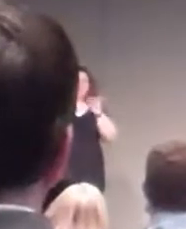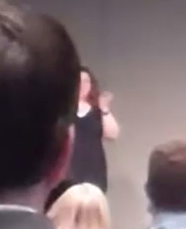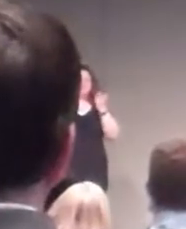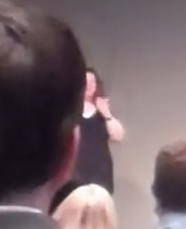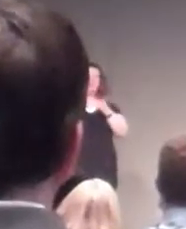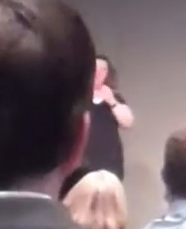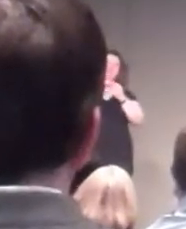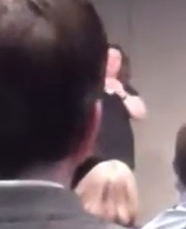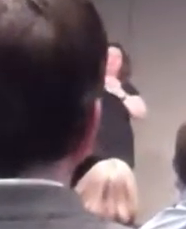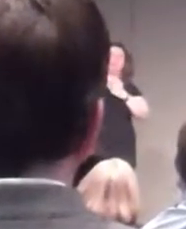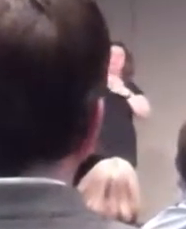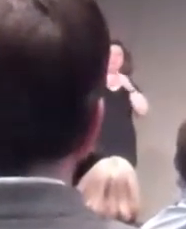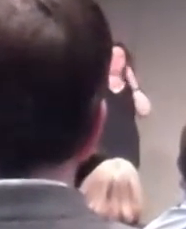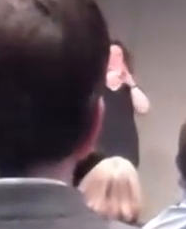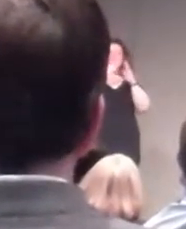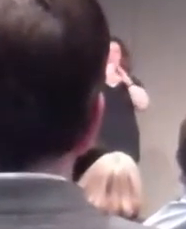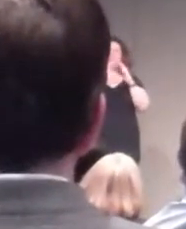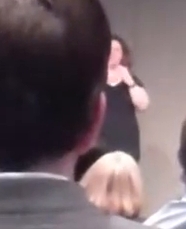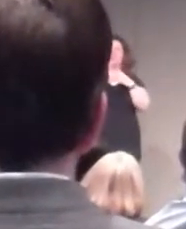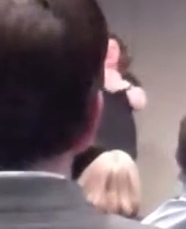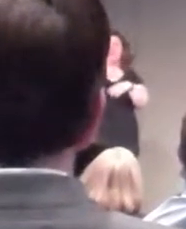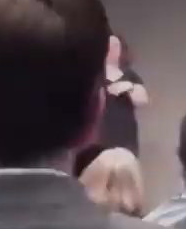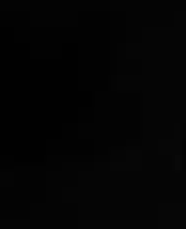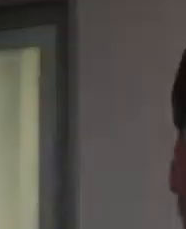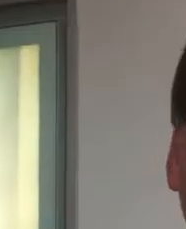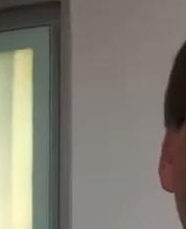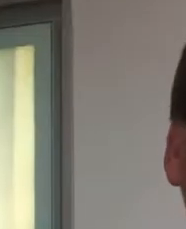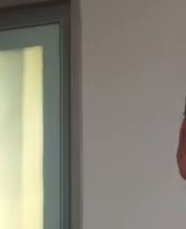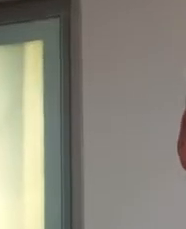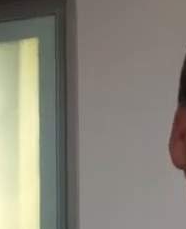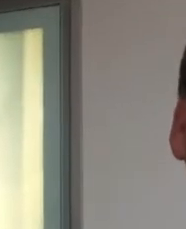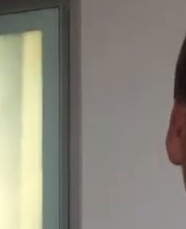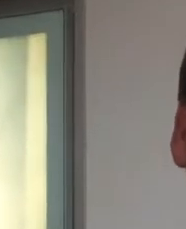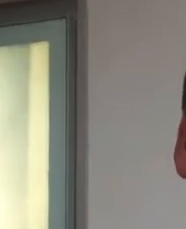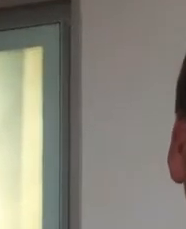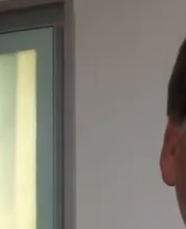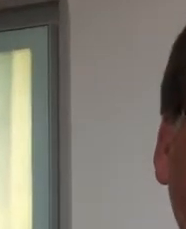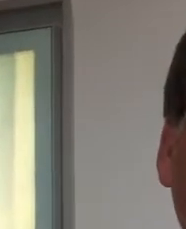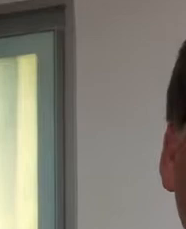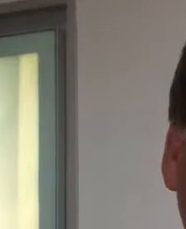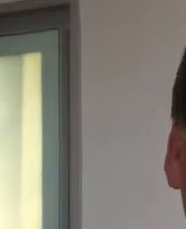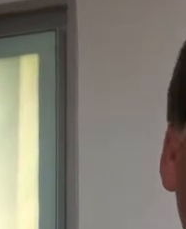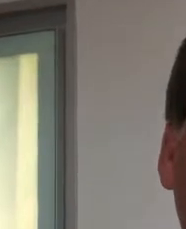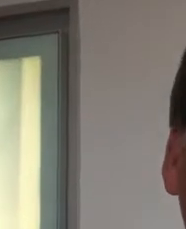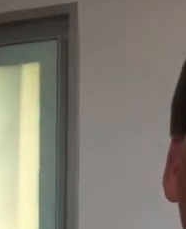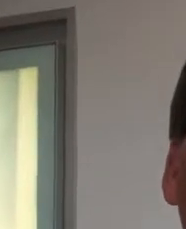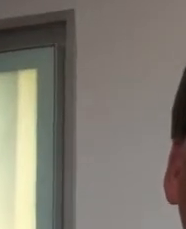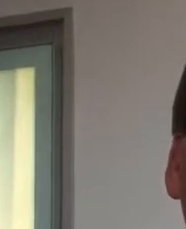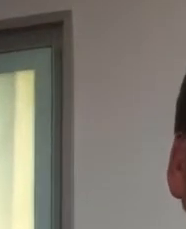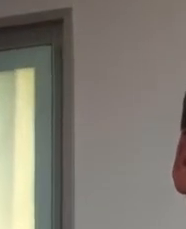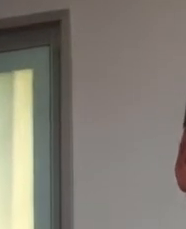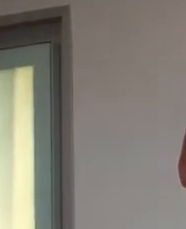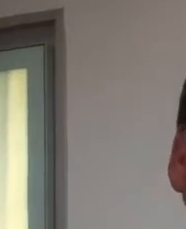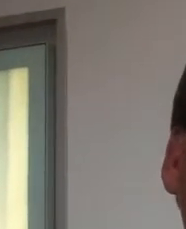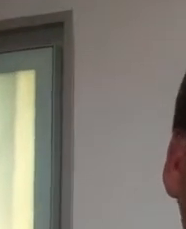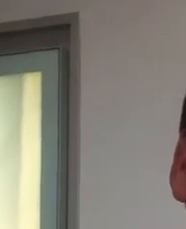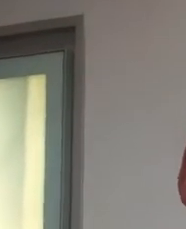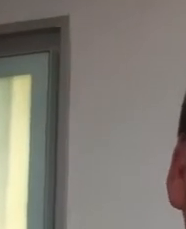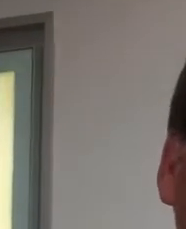23 of the cities, villages and townships in the county. His regionalization stuff is out there for the whole region.